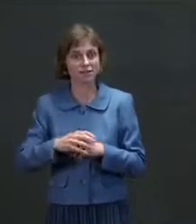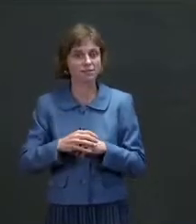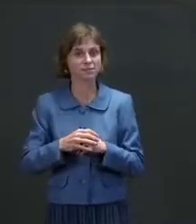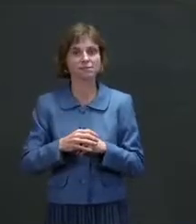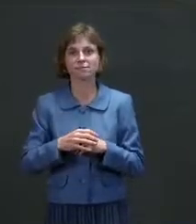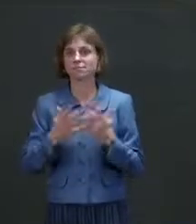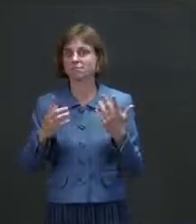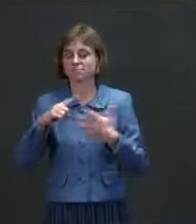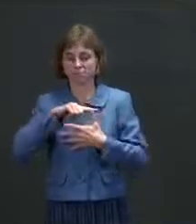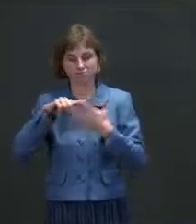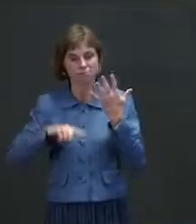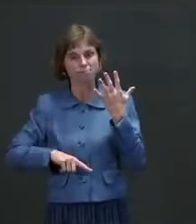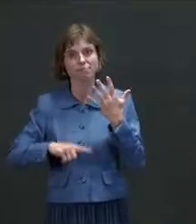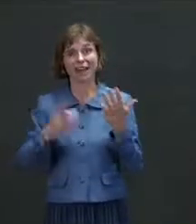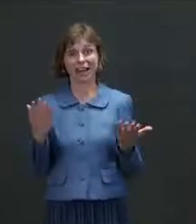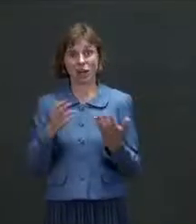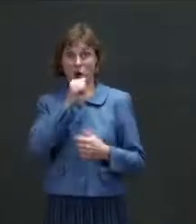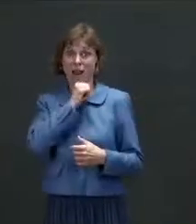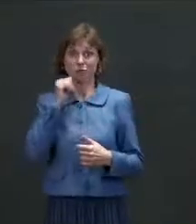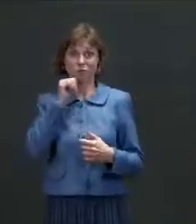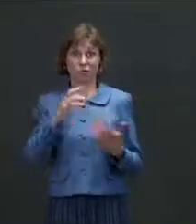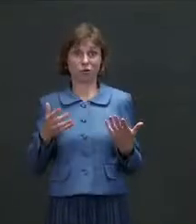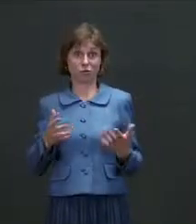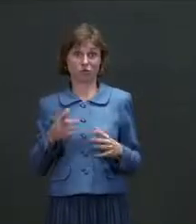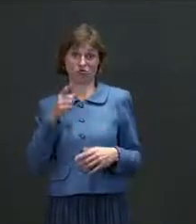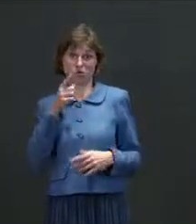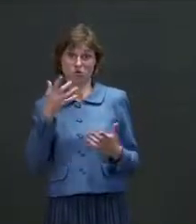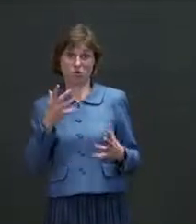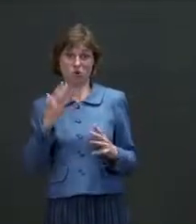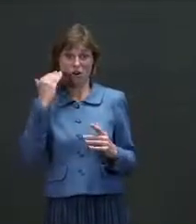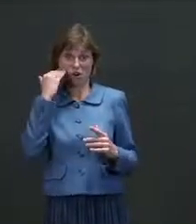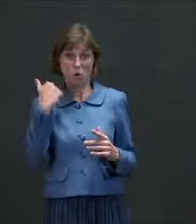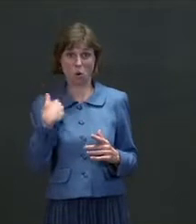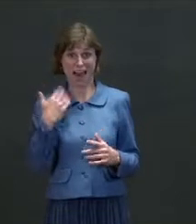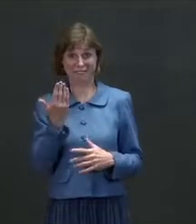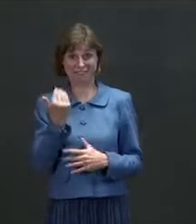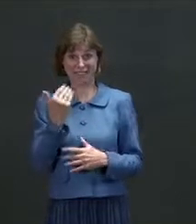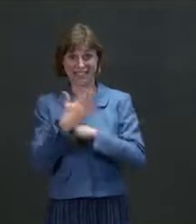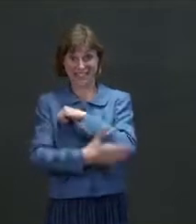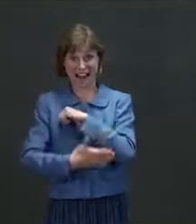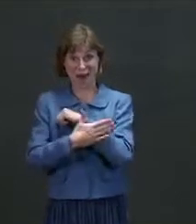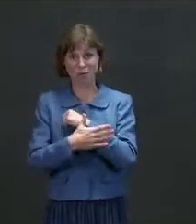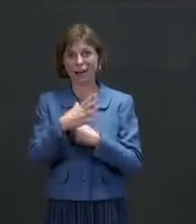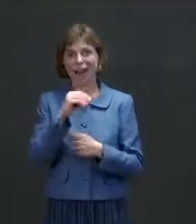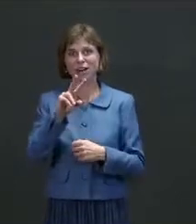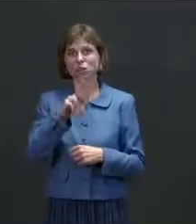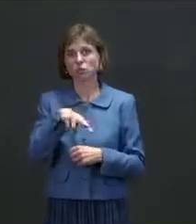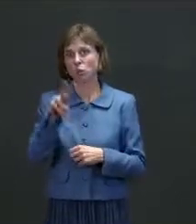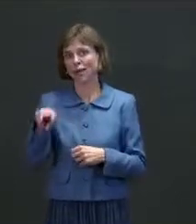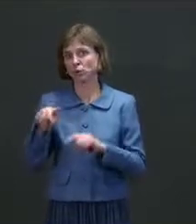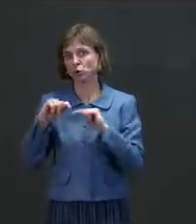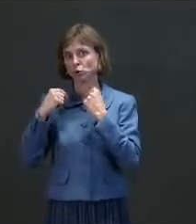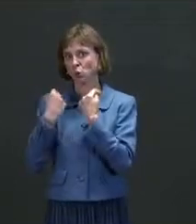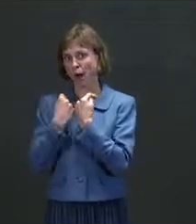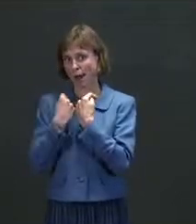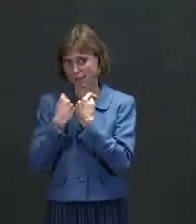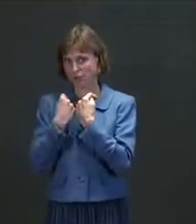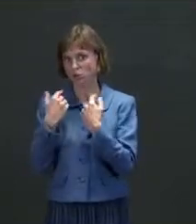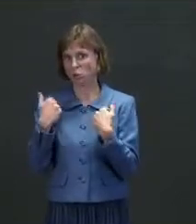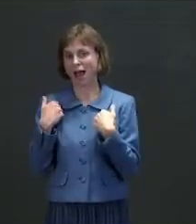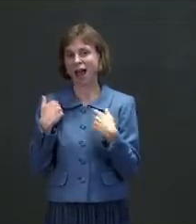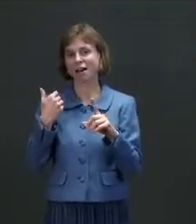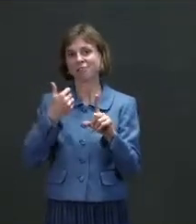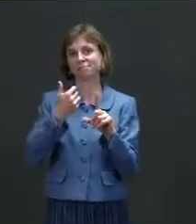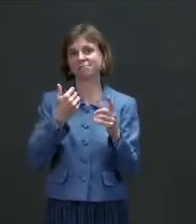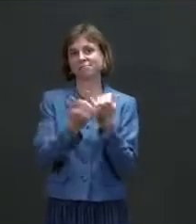things that have happened. In Arizona, as you know, we have 15 counties and 22 tribes that have sovereign lands